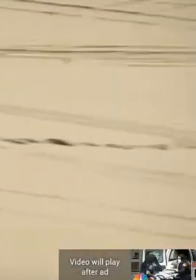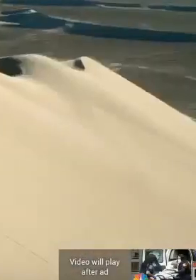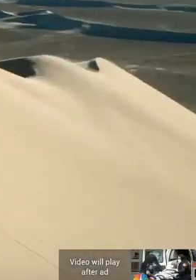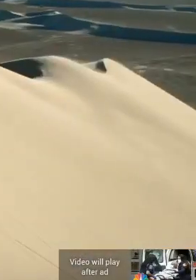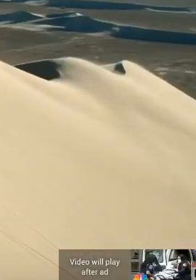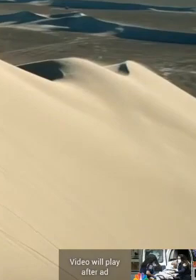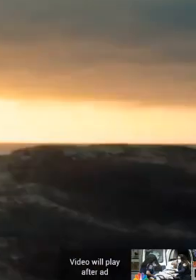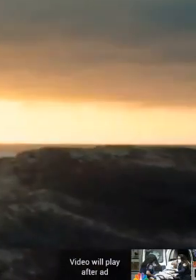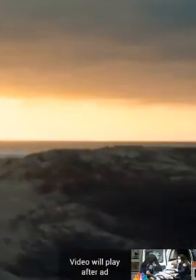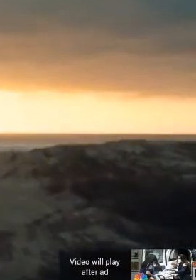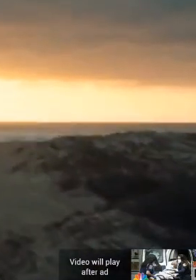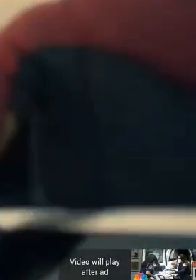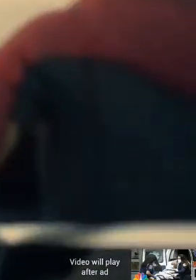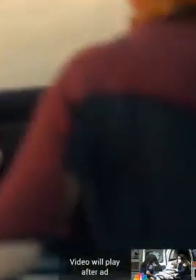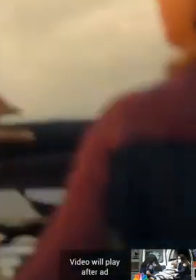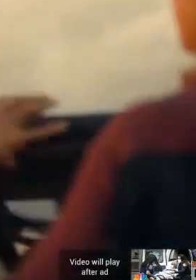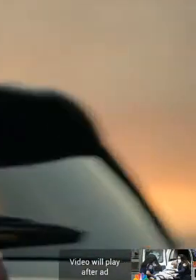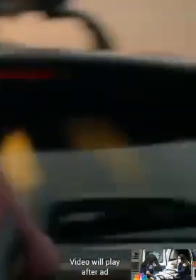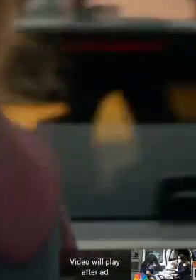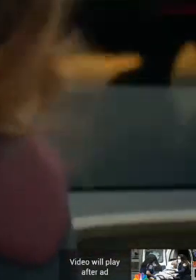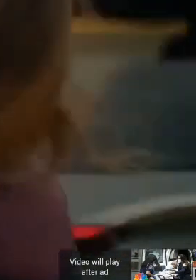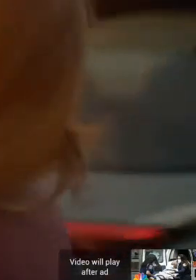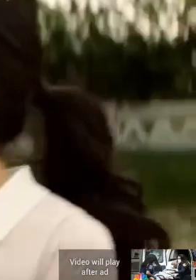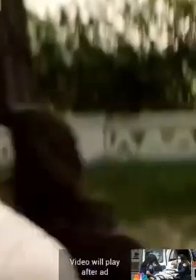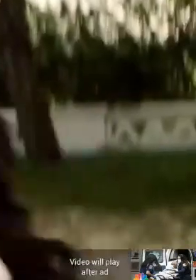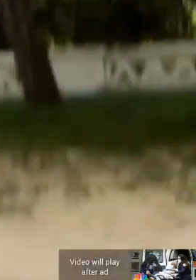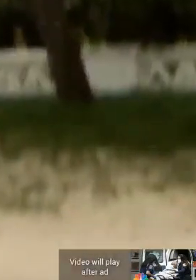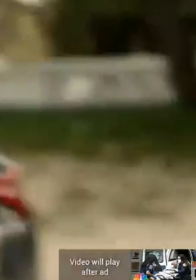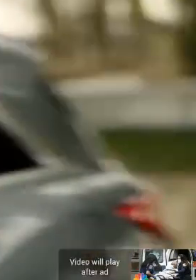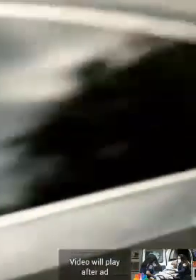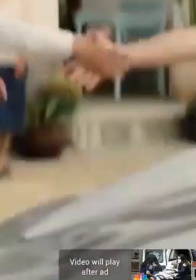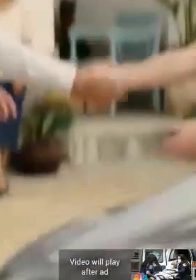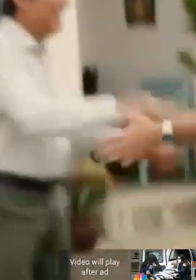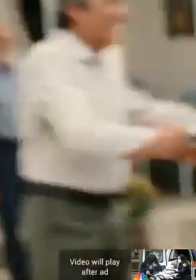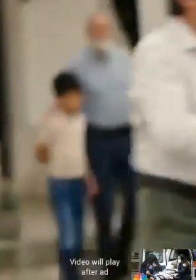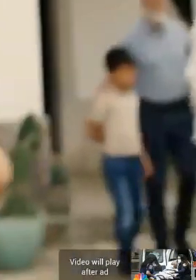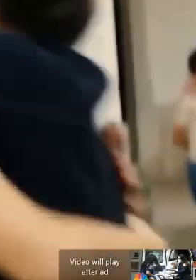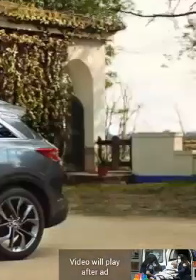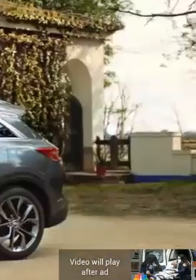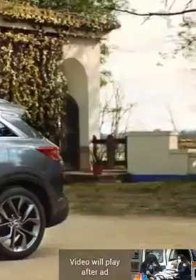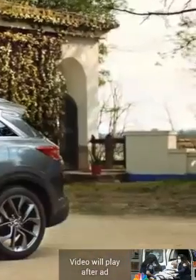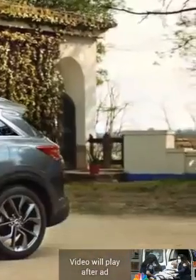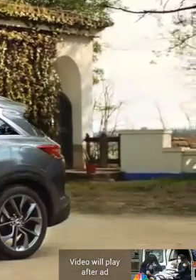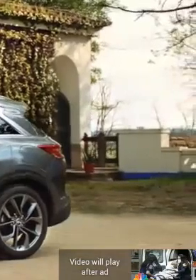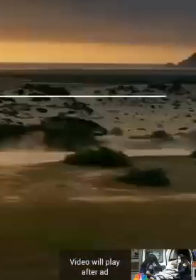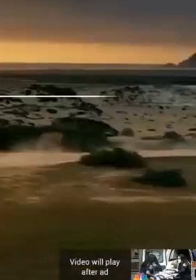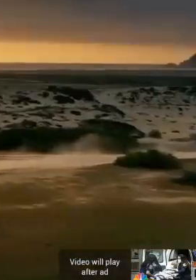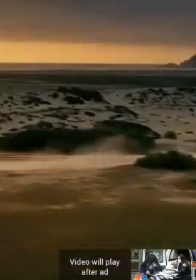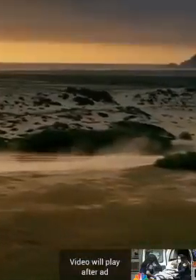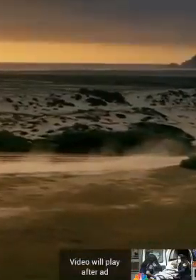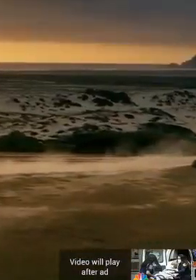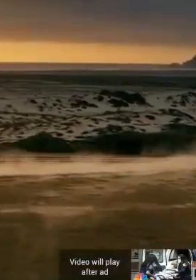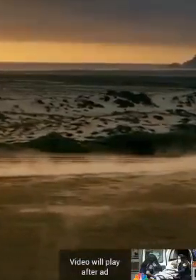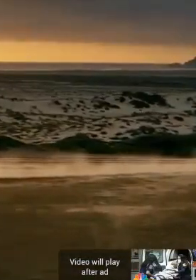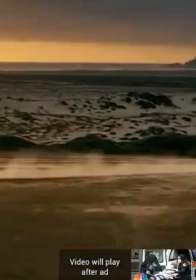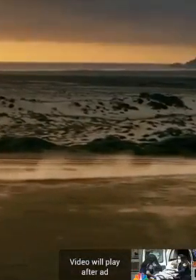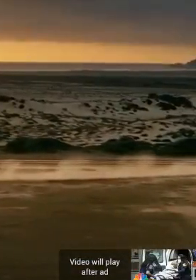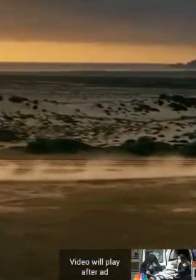It's a new kind of summer, but it's still summer. Go. Seize it with Infinity